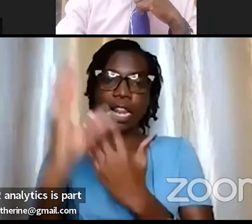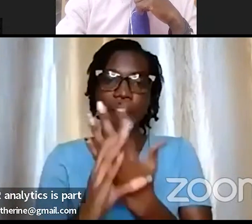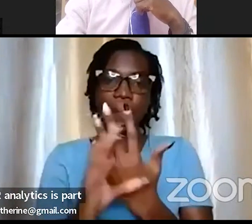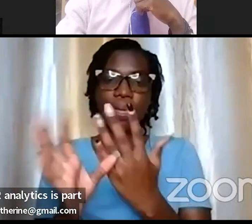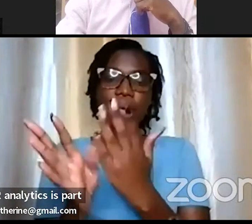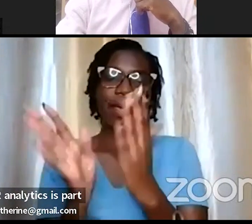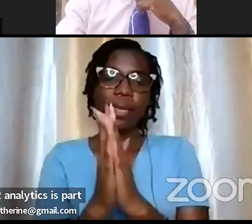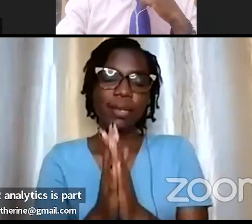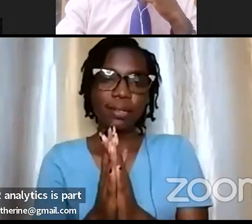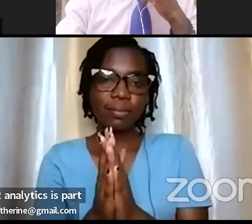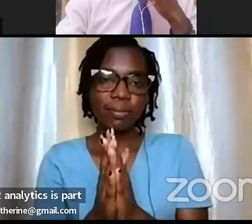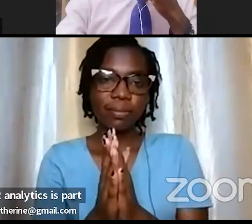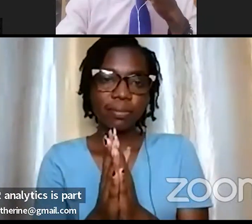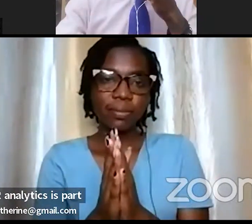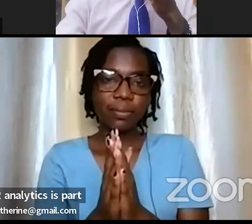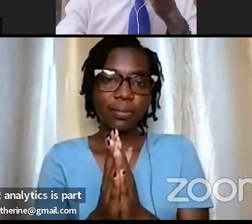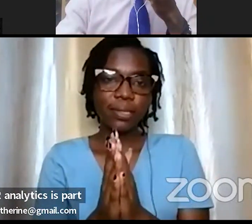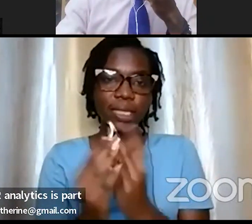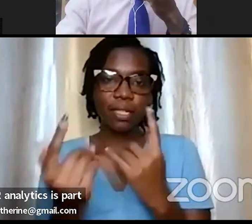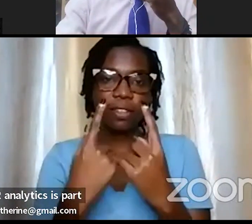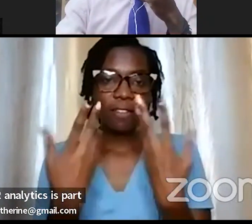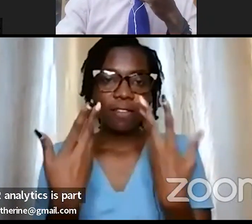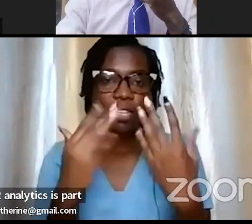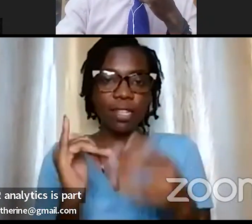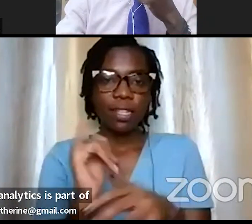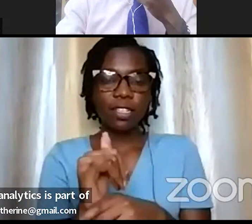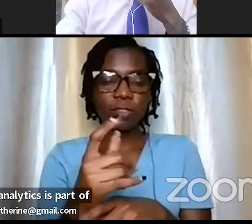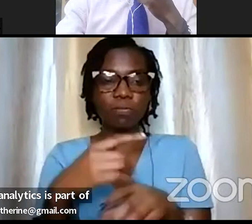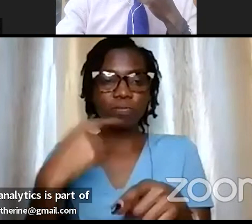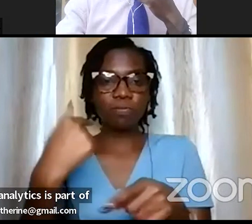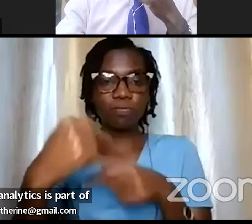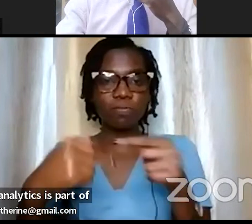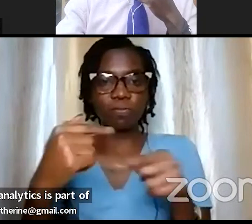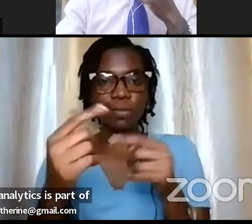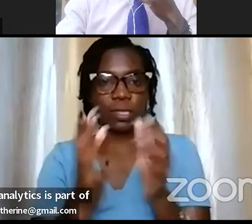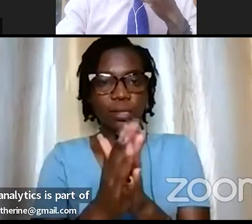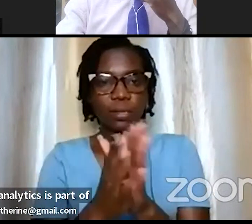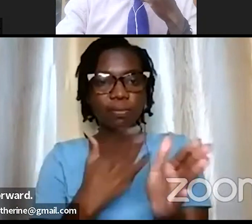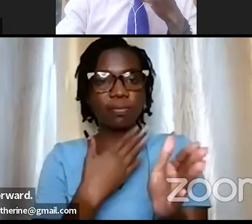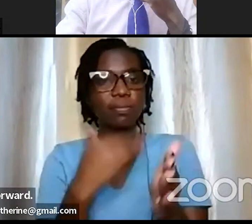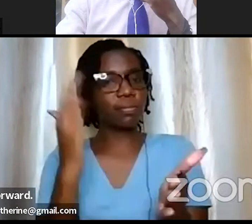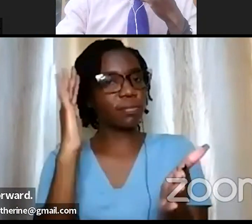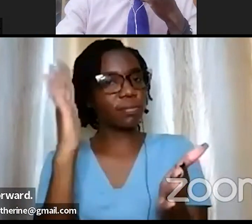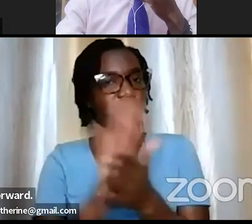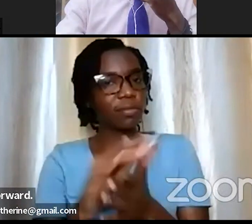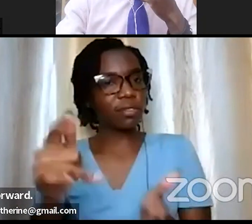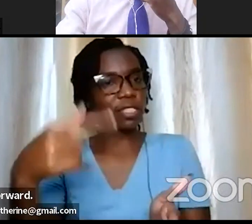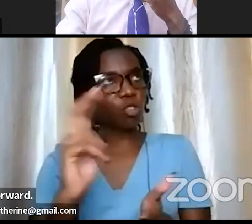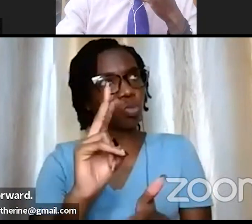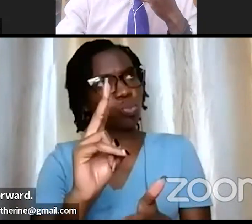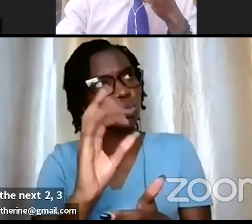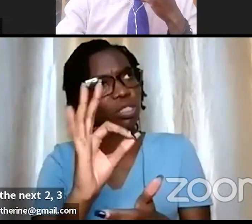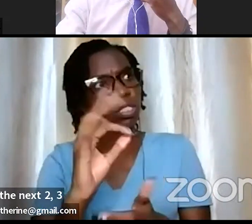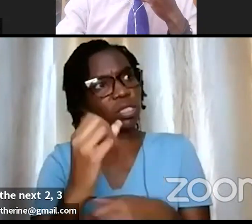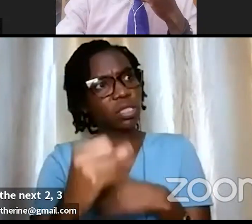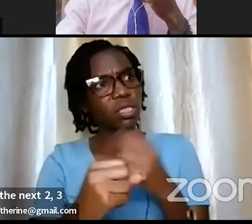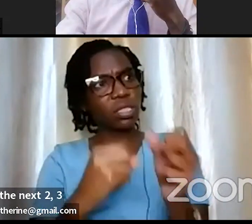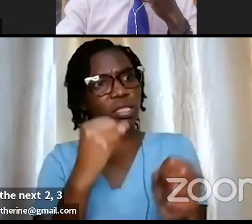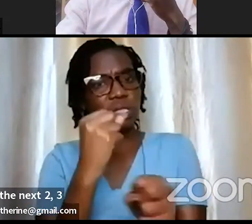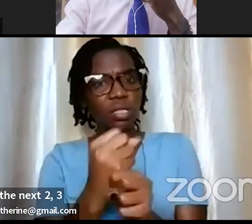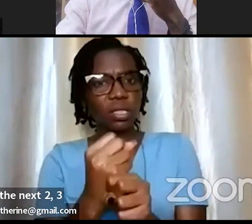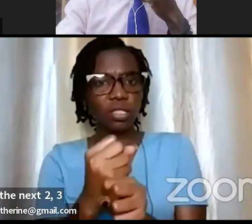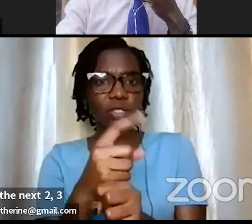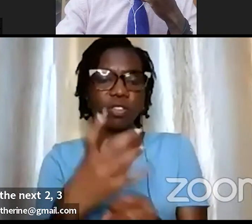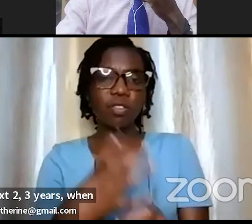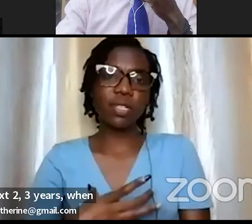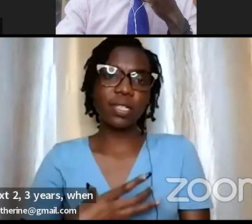this curriculum going forward. And I want to believe that in the next 2-3 years, when we revisit these exams and